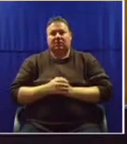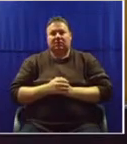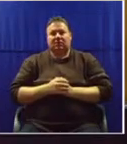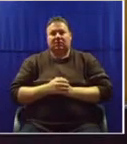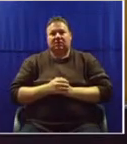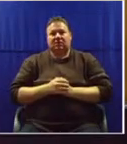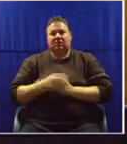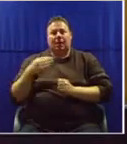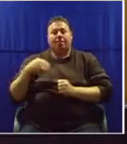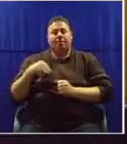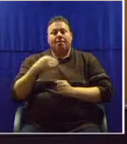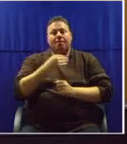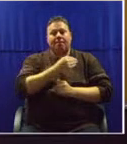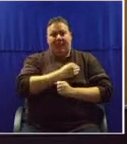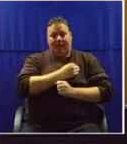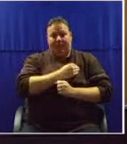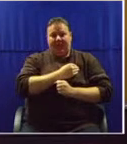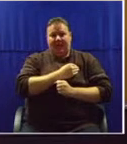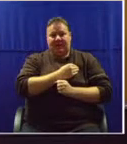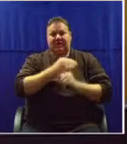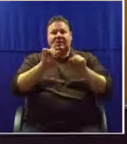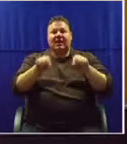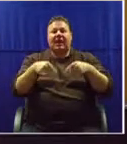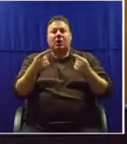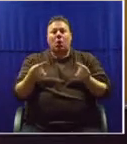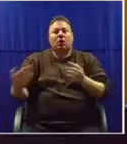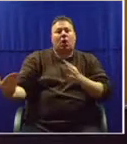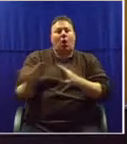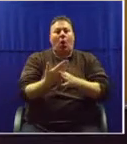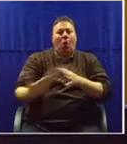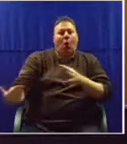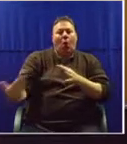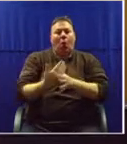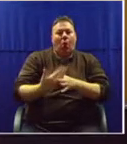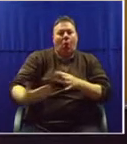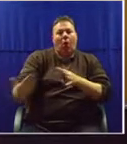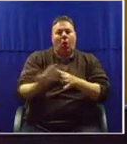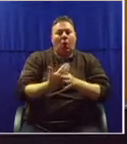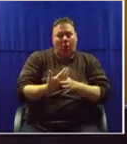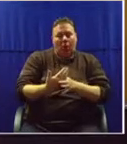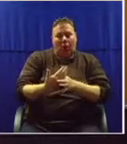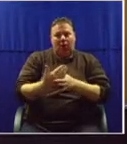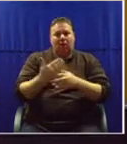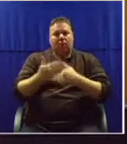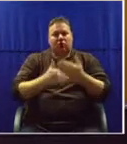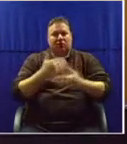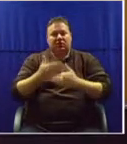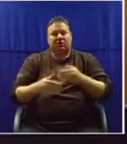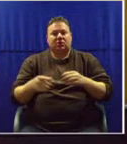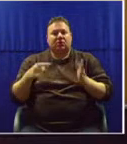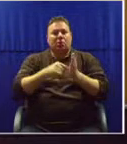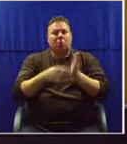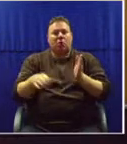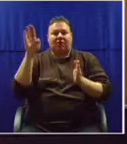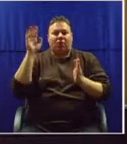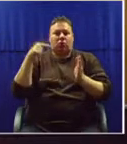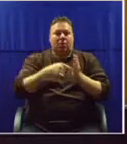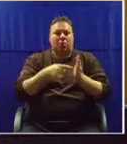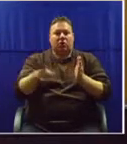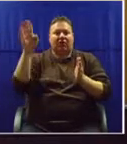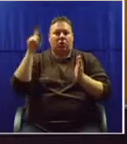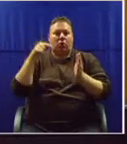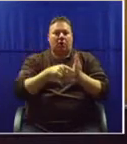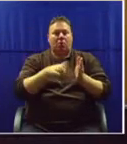Members may not disrupt proceedings by raising points of order that do not comply with